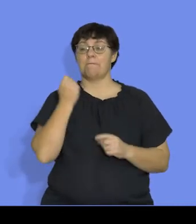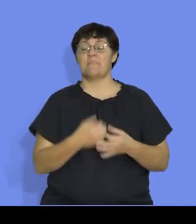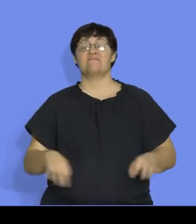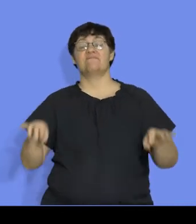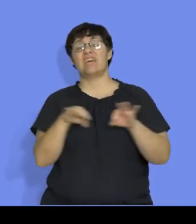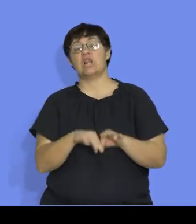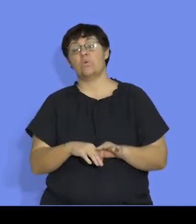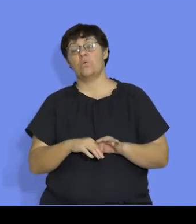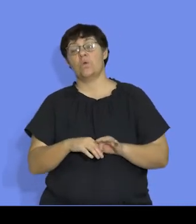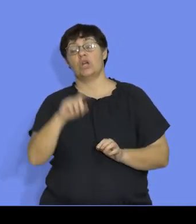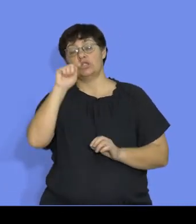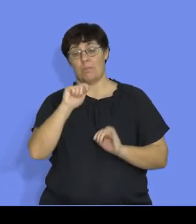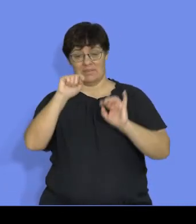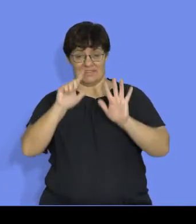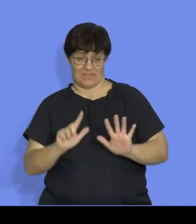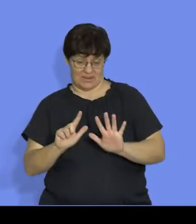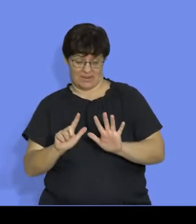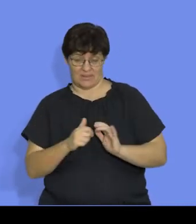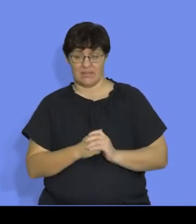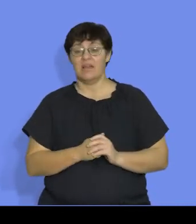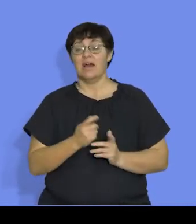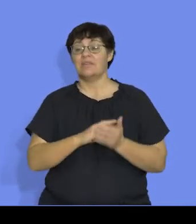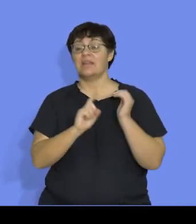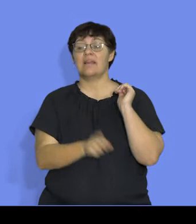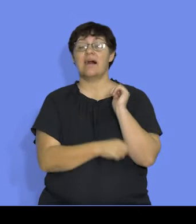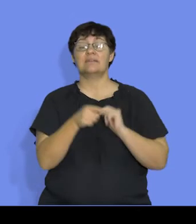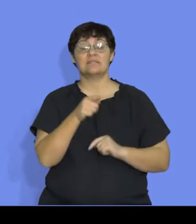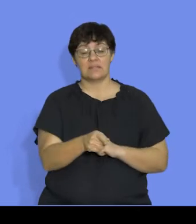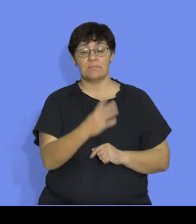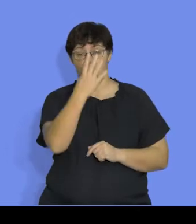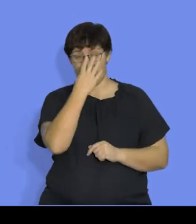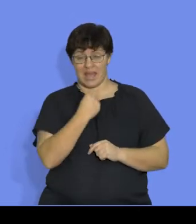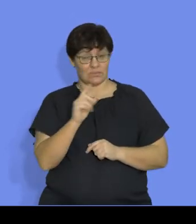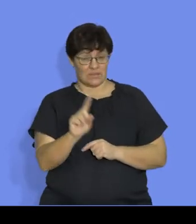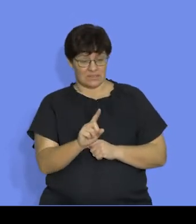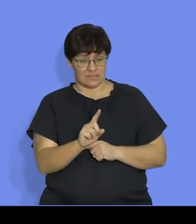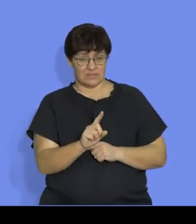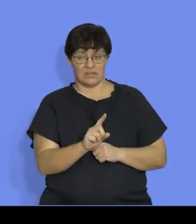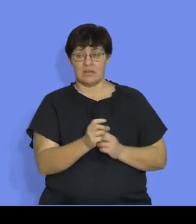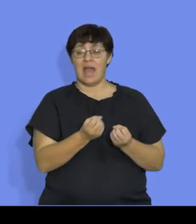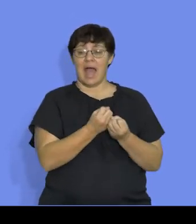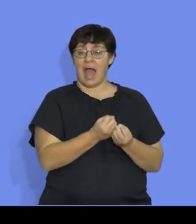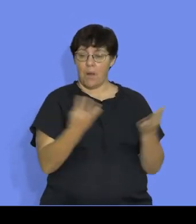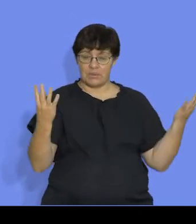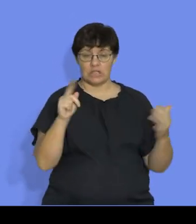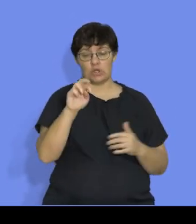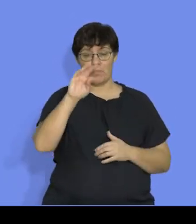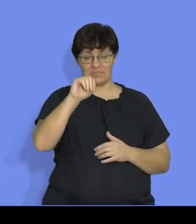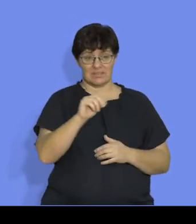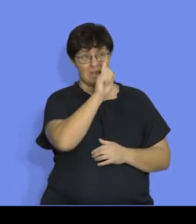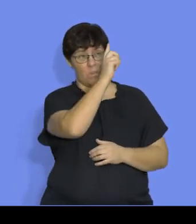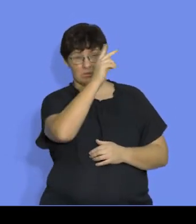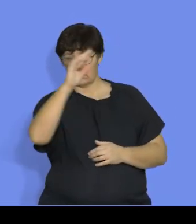the seventh term. And then last but not least, I've been asked how many terms are there actually in